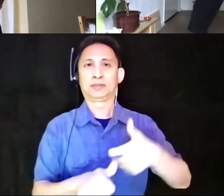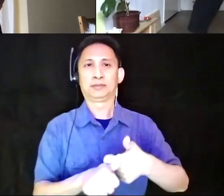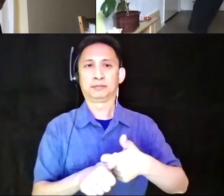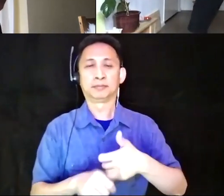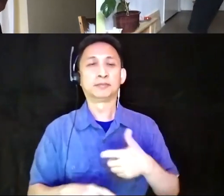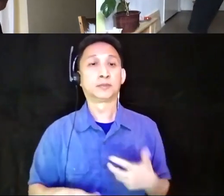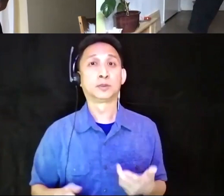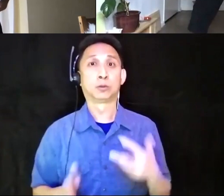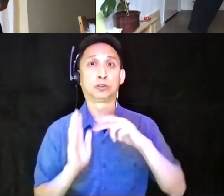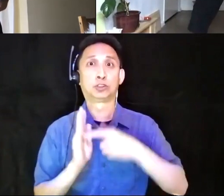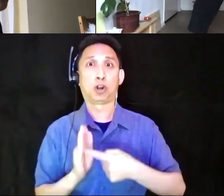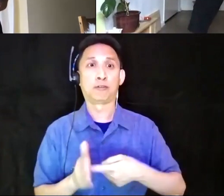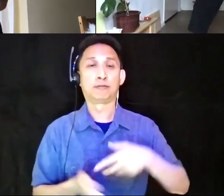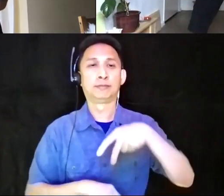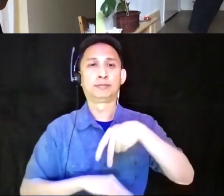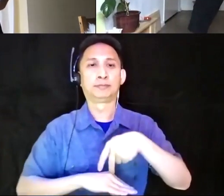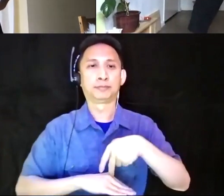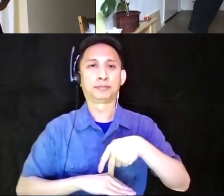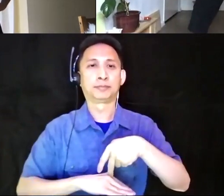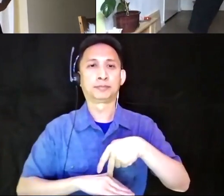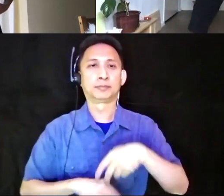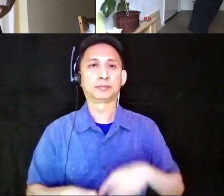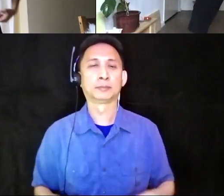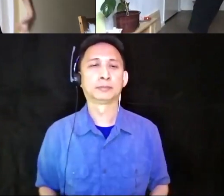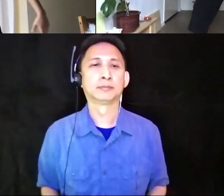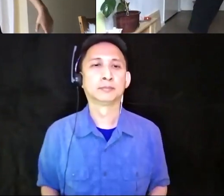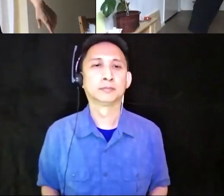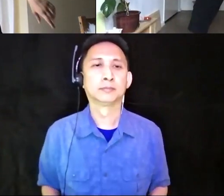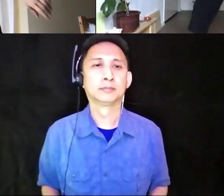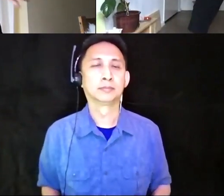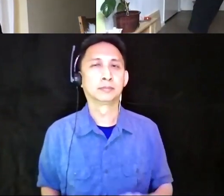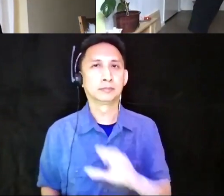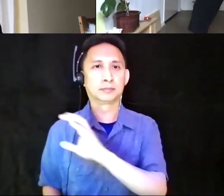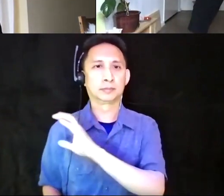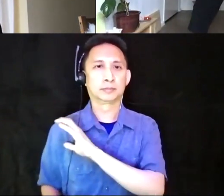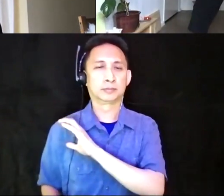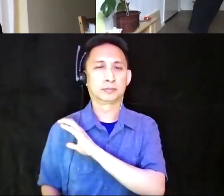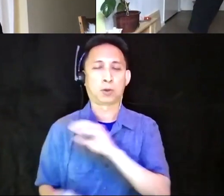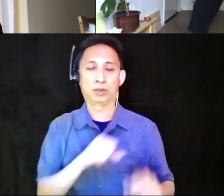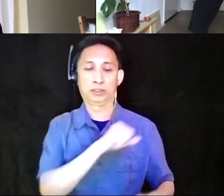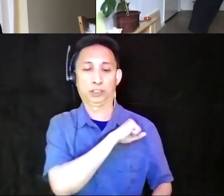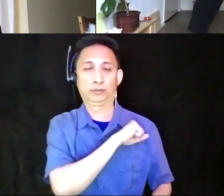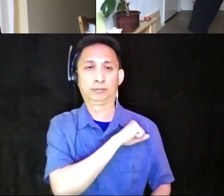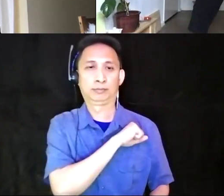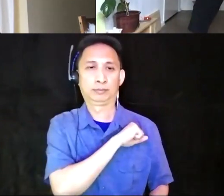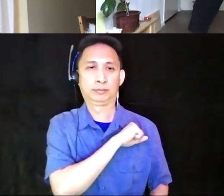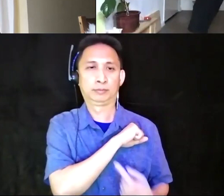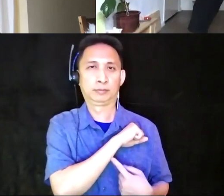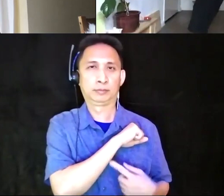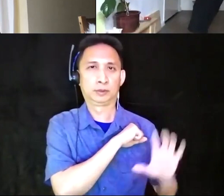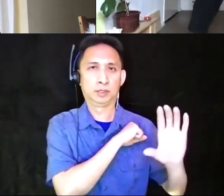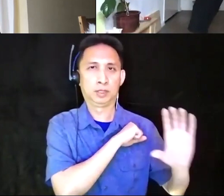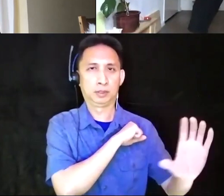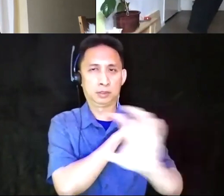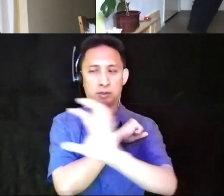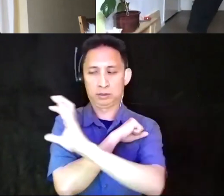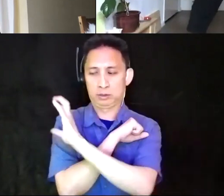stance, Mabo, one fist covering the chest, the tiger claw